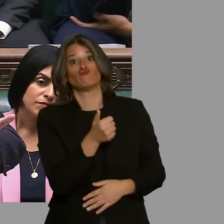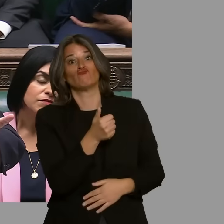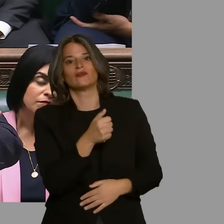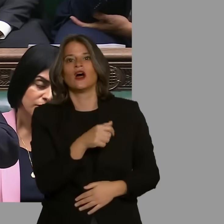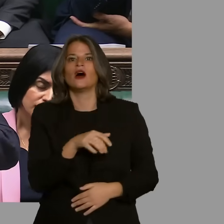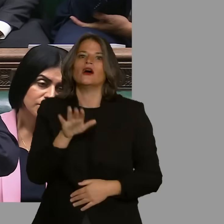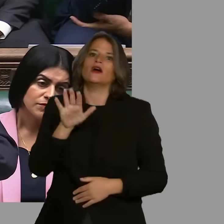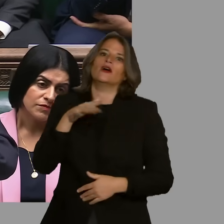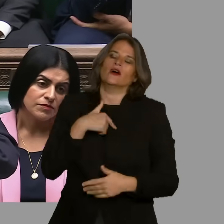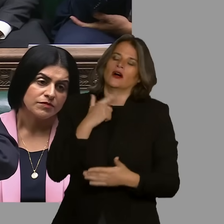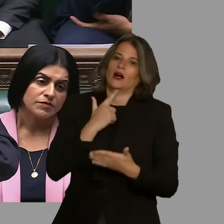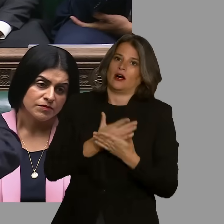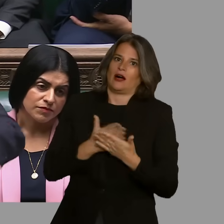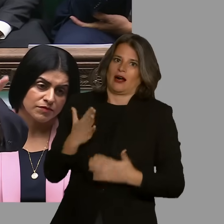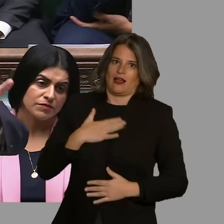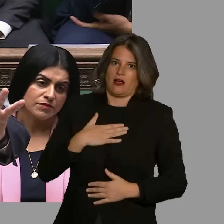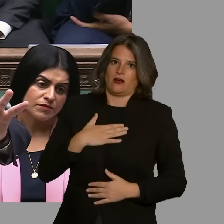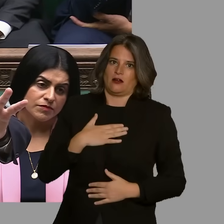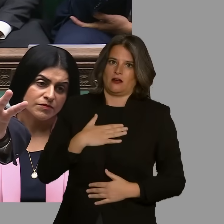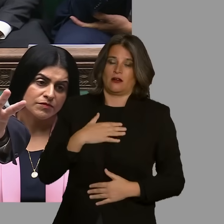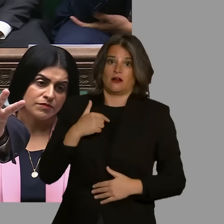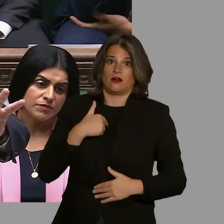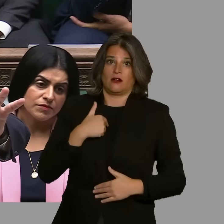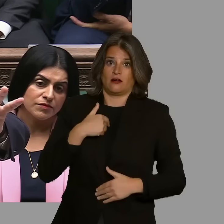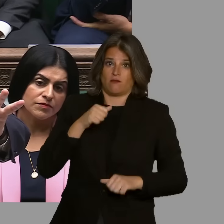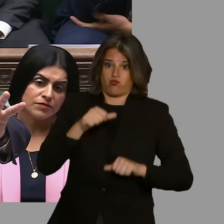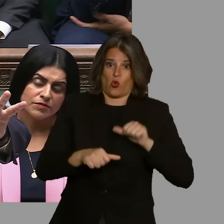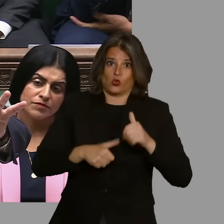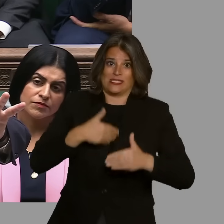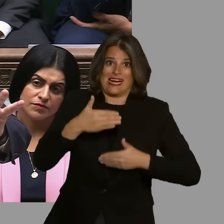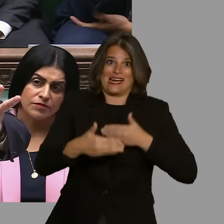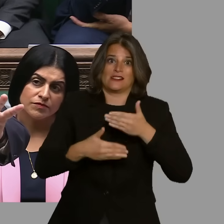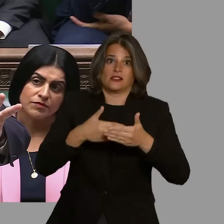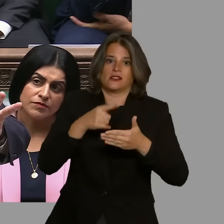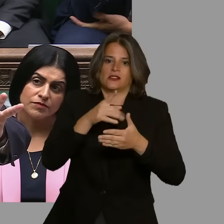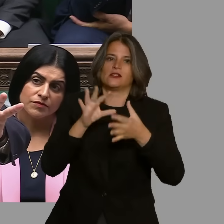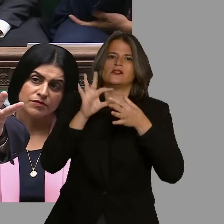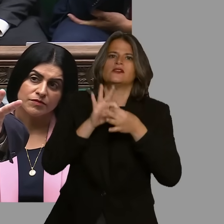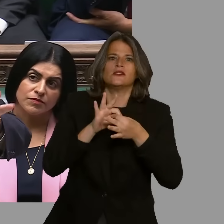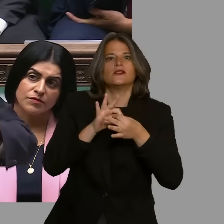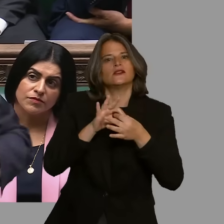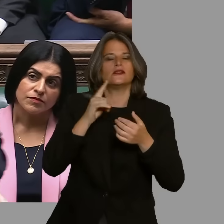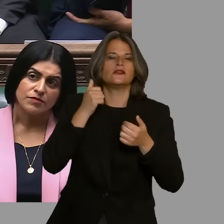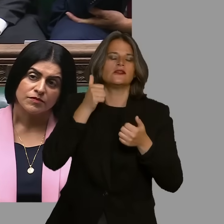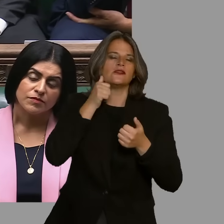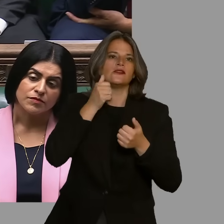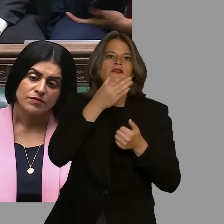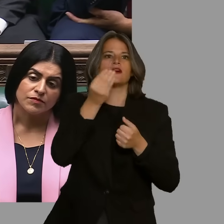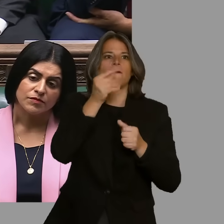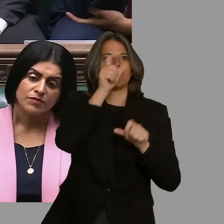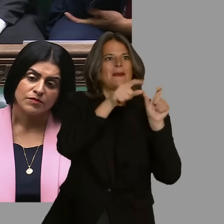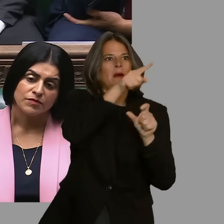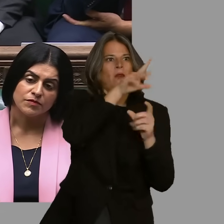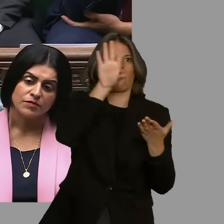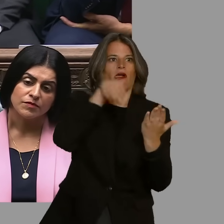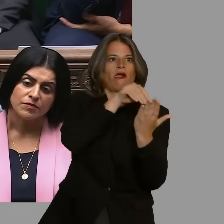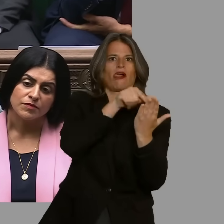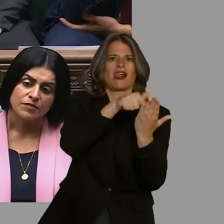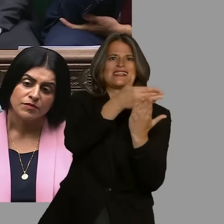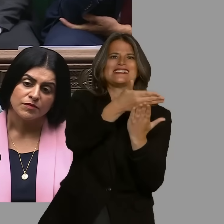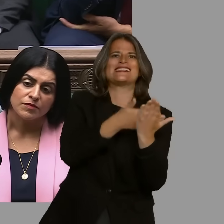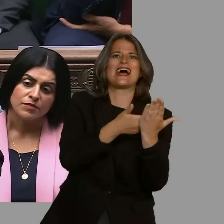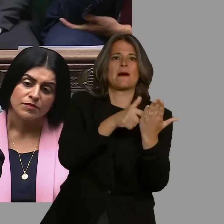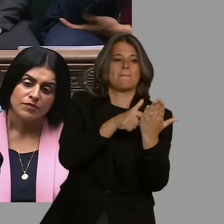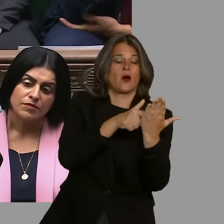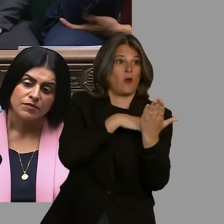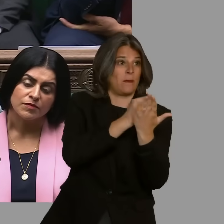assure the House there's no substantive delay here. I know it is of concern to a number of people, acute of concern to them. I will have the statements out in full. There is a